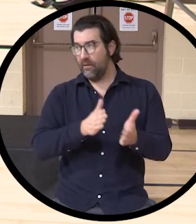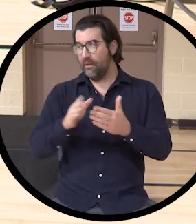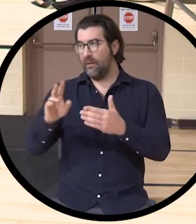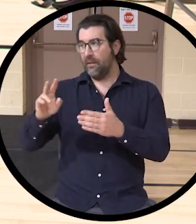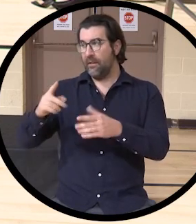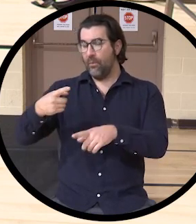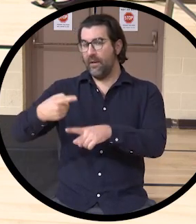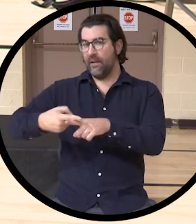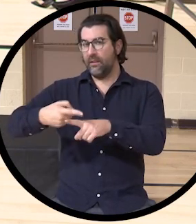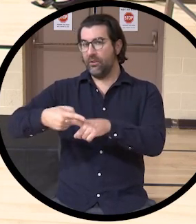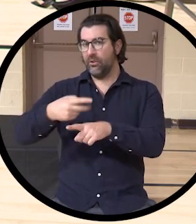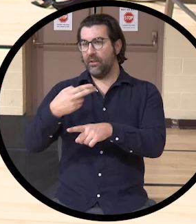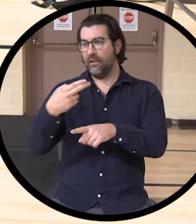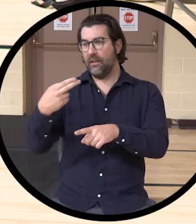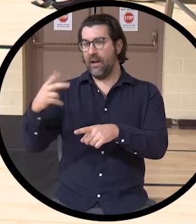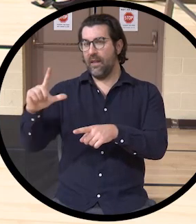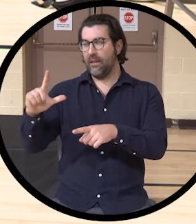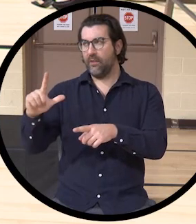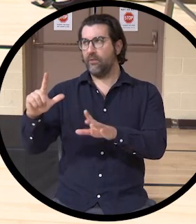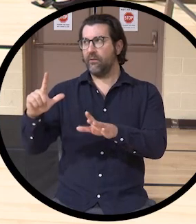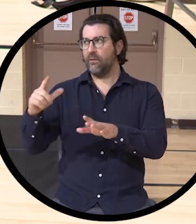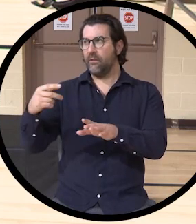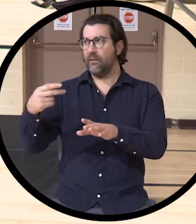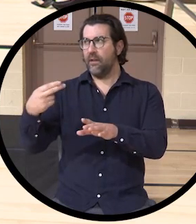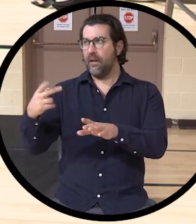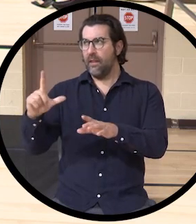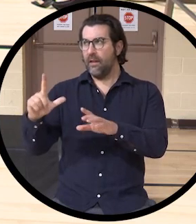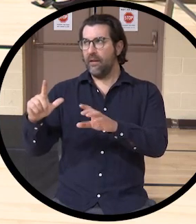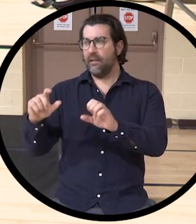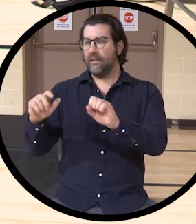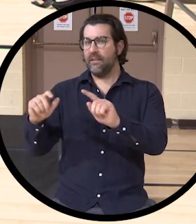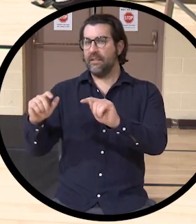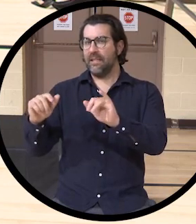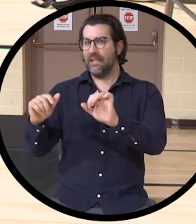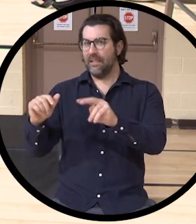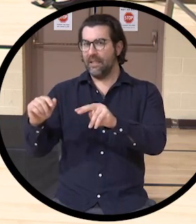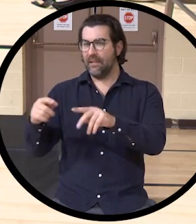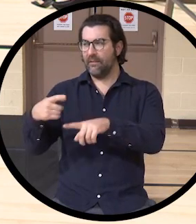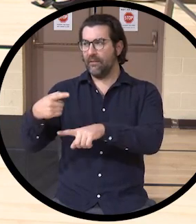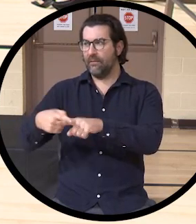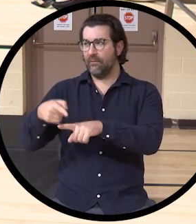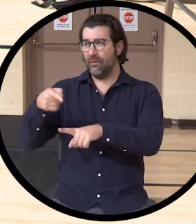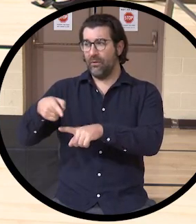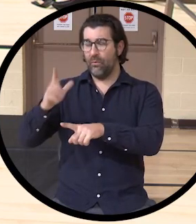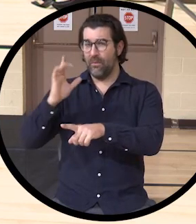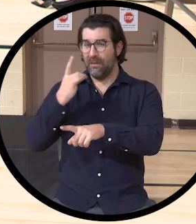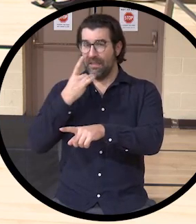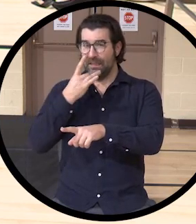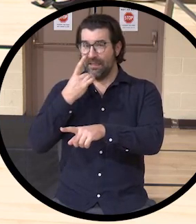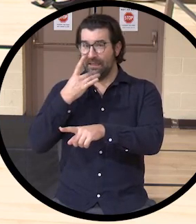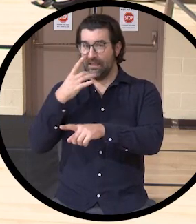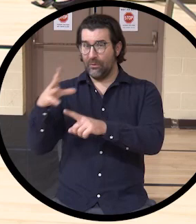intersection at Highland and Stanton and whether it would be signalized in the future.